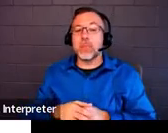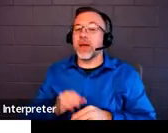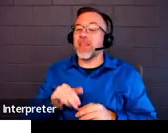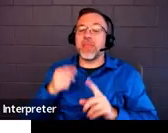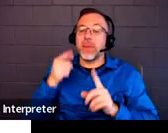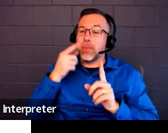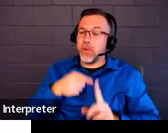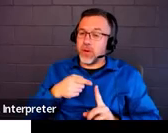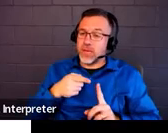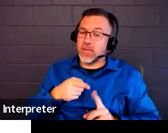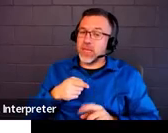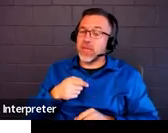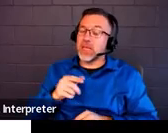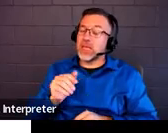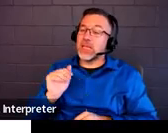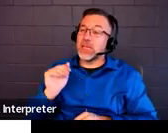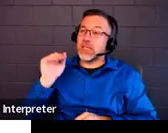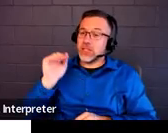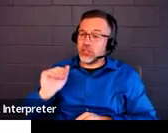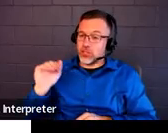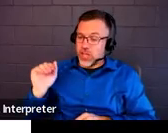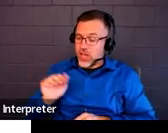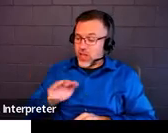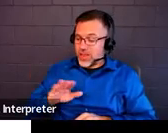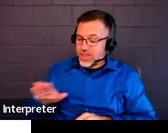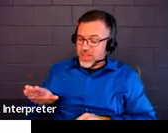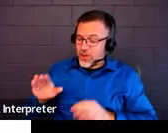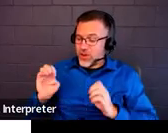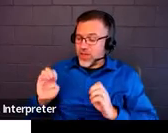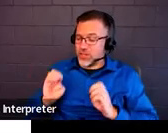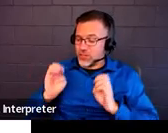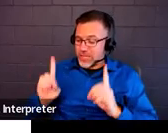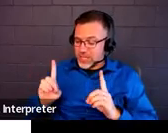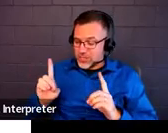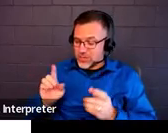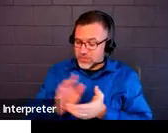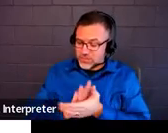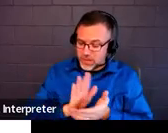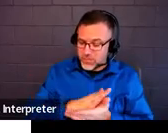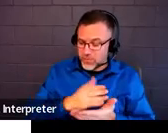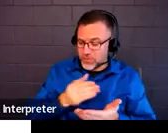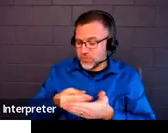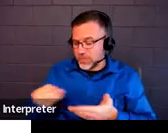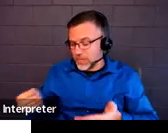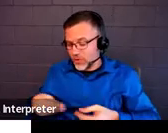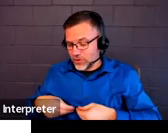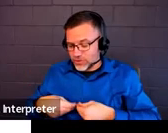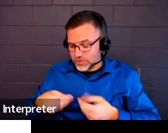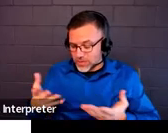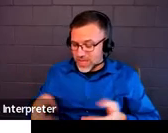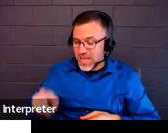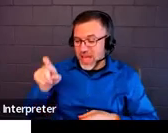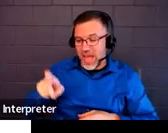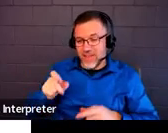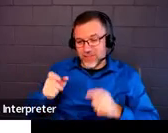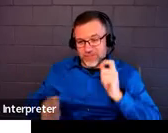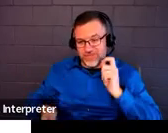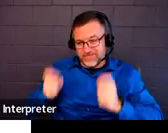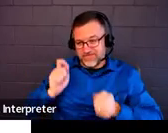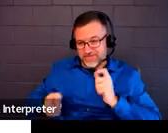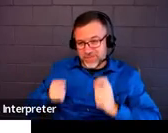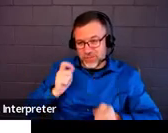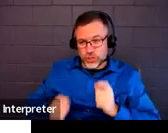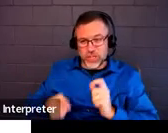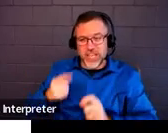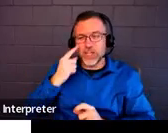have their educational materials significantly adaptive and individualized in order to be able